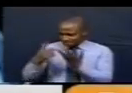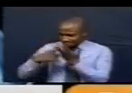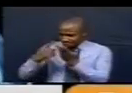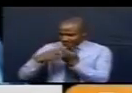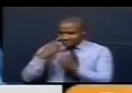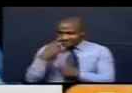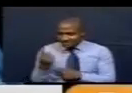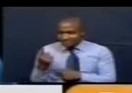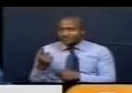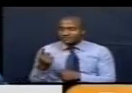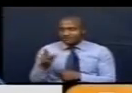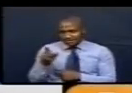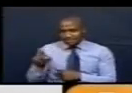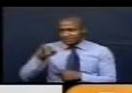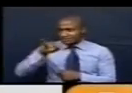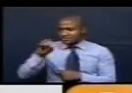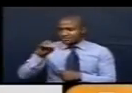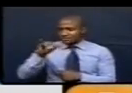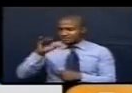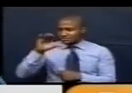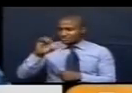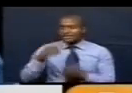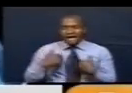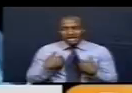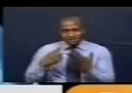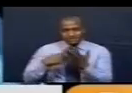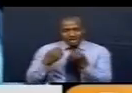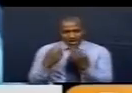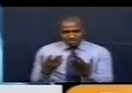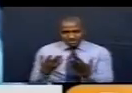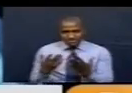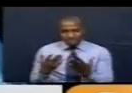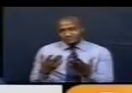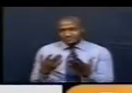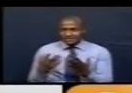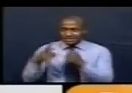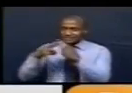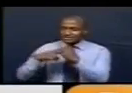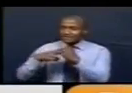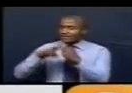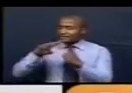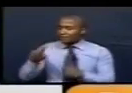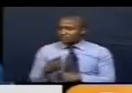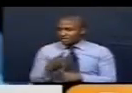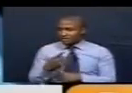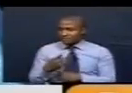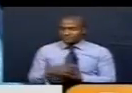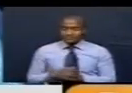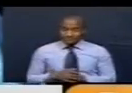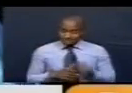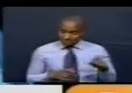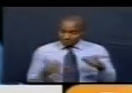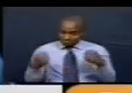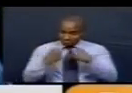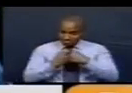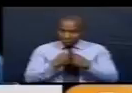is she has, Joyce Laboso is taking a lead of slightly above 7,000 votes against her rival Kones, who is